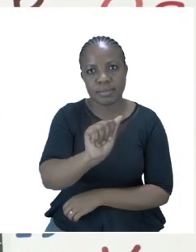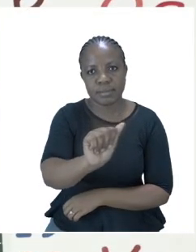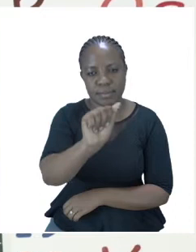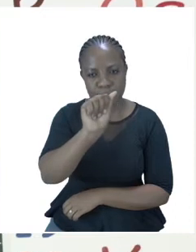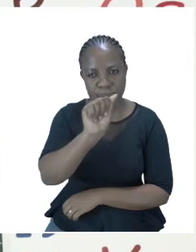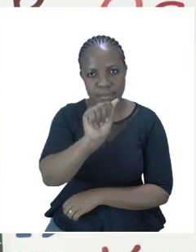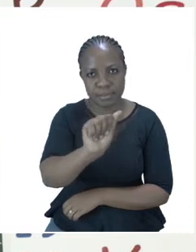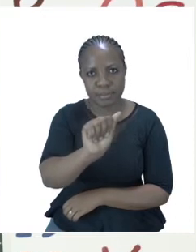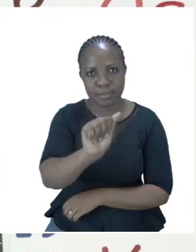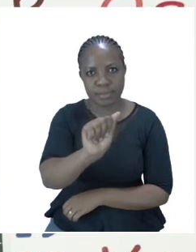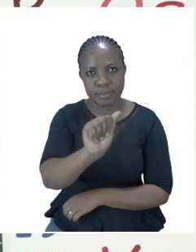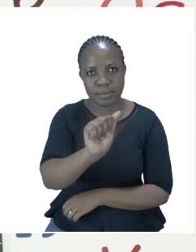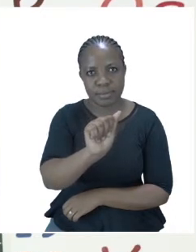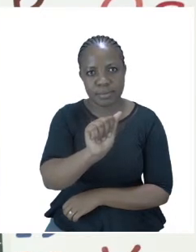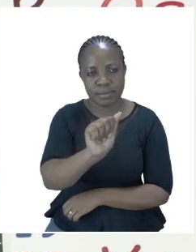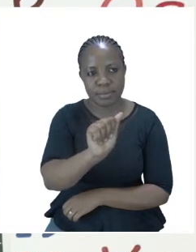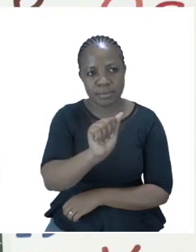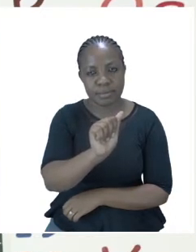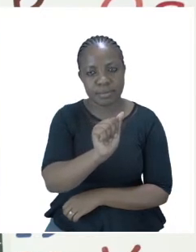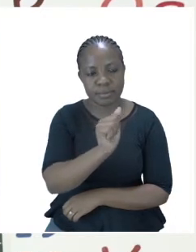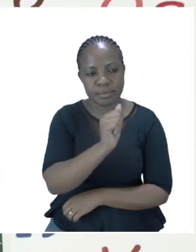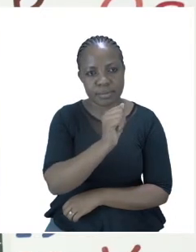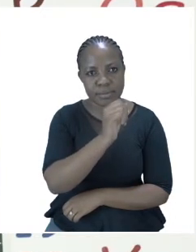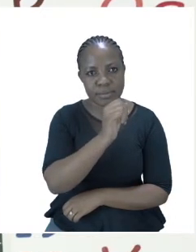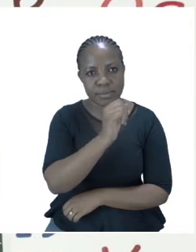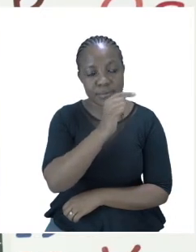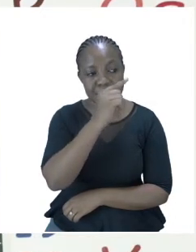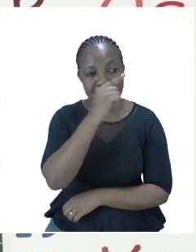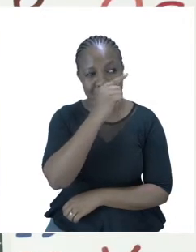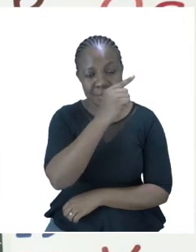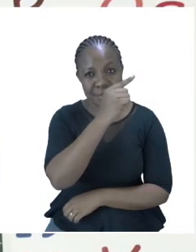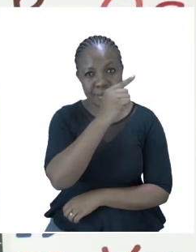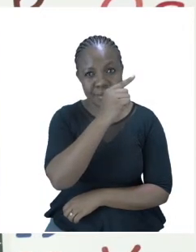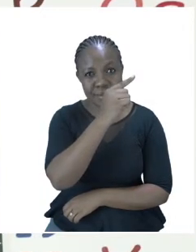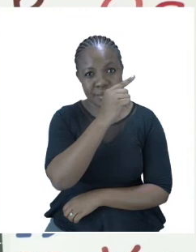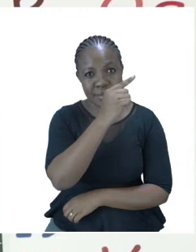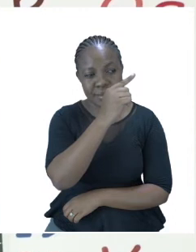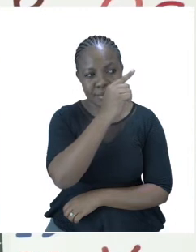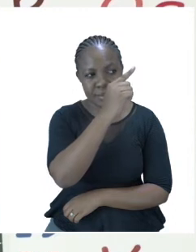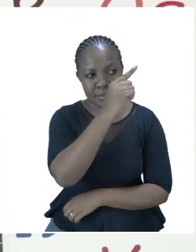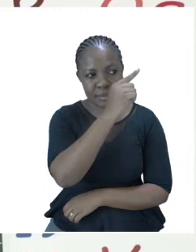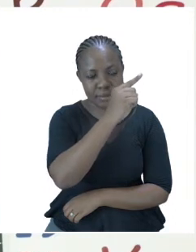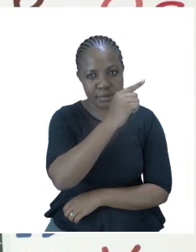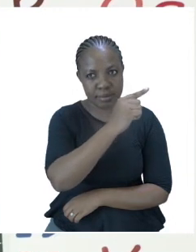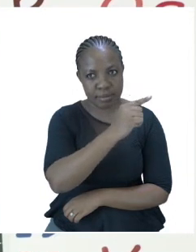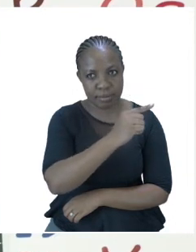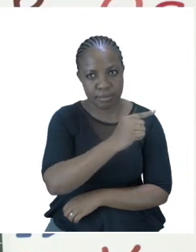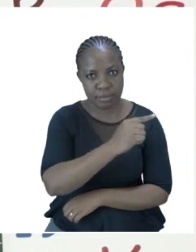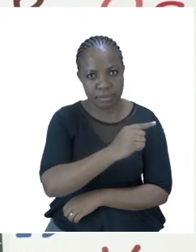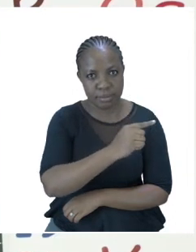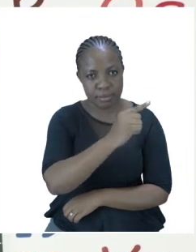A. So let us trace. We start at the top and we go